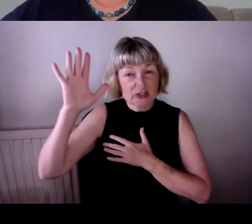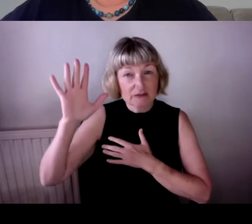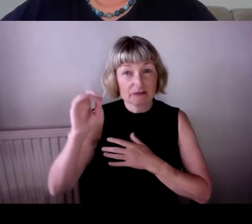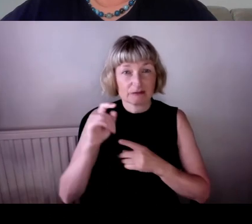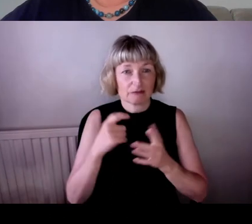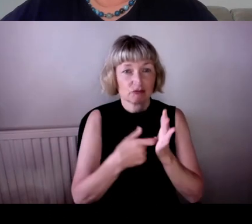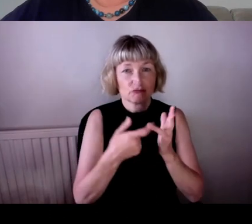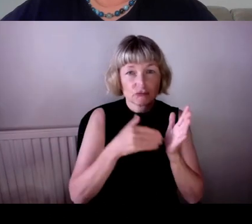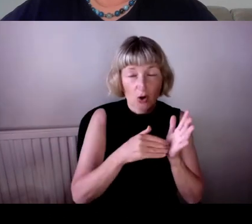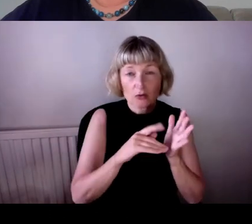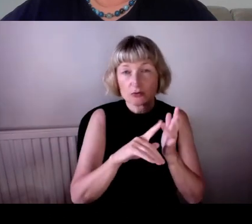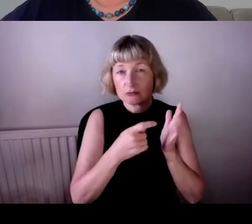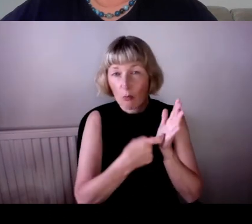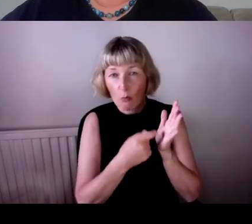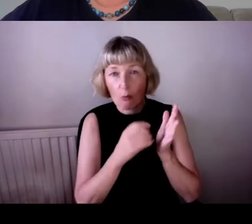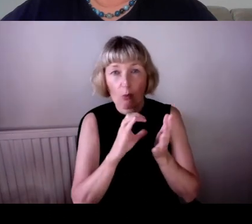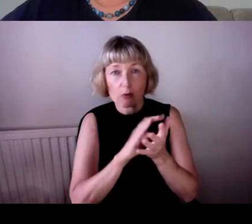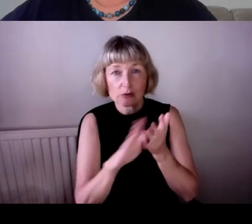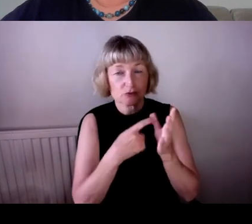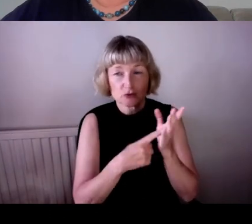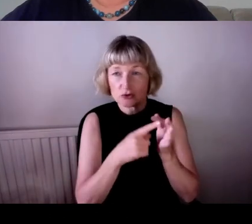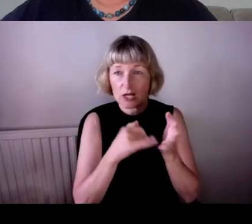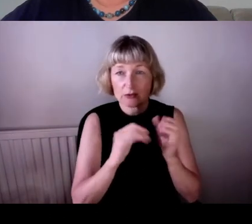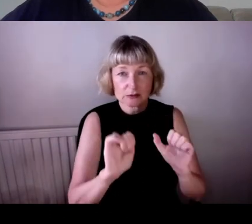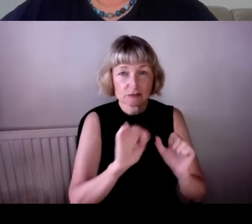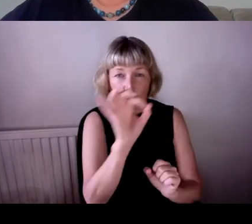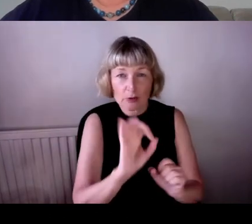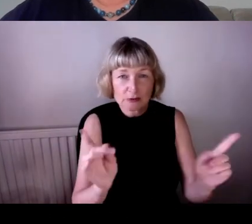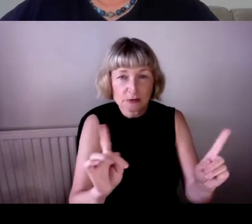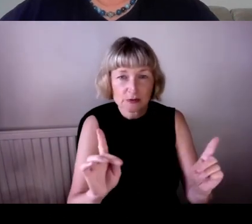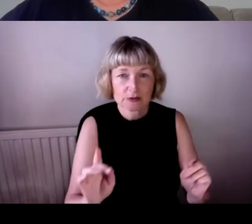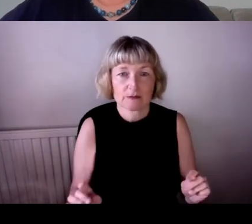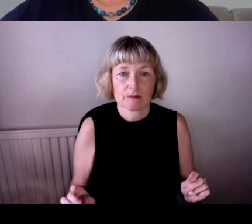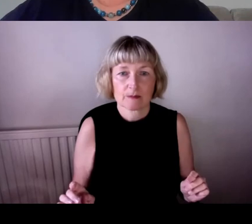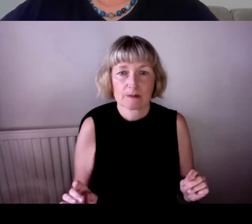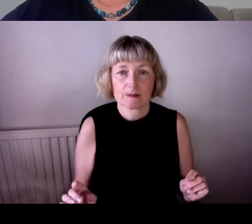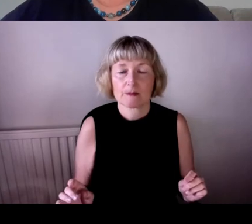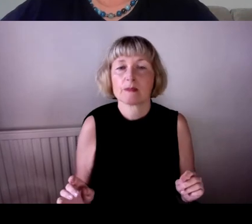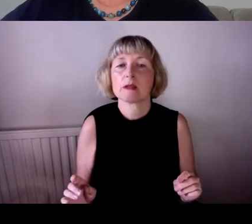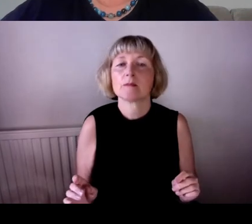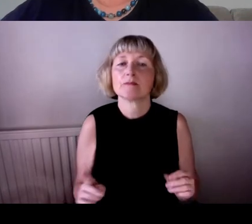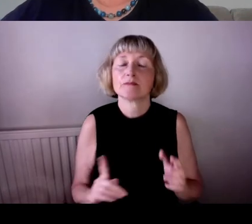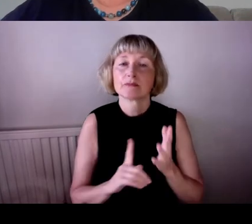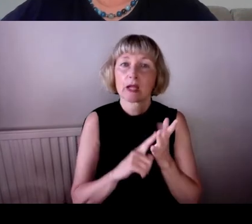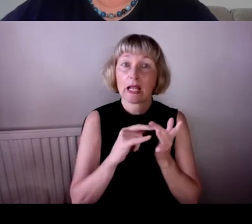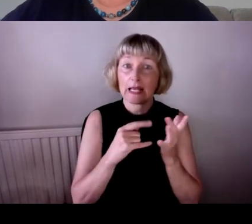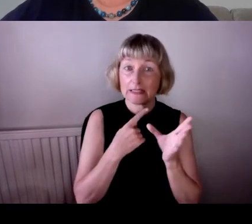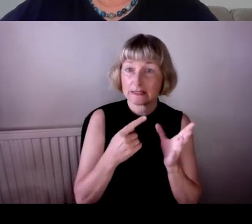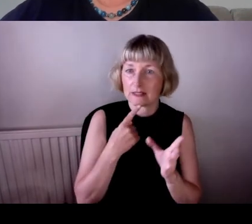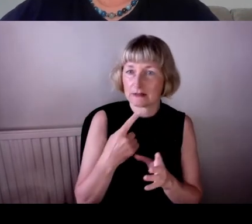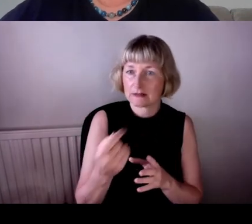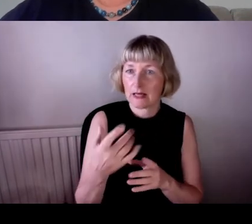Charles at this point? This is Lisa speaking, Paul. There's one in the chat